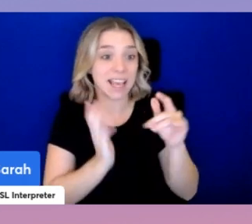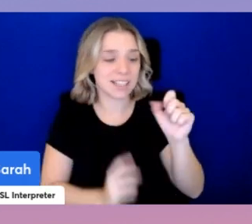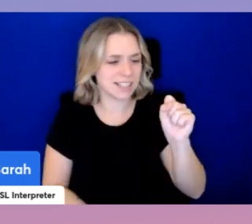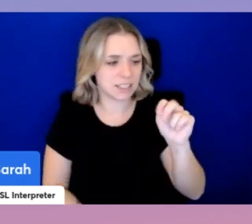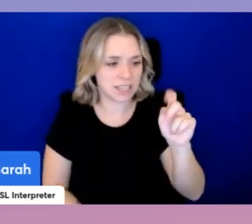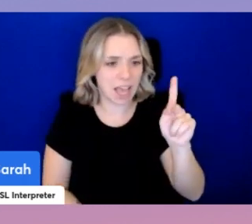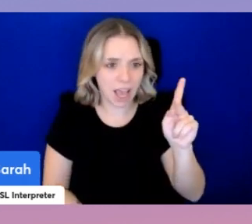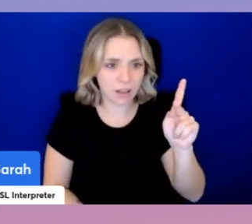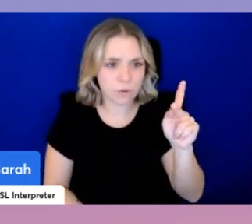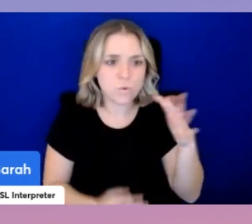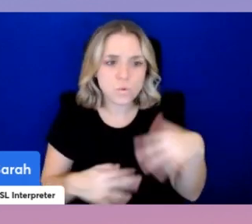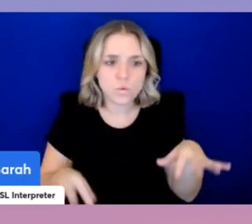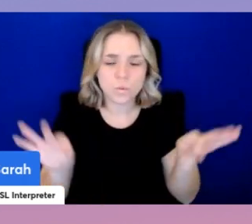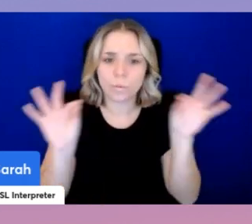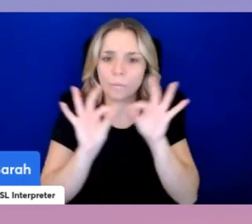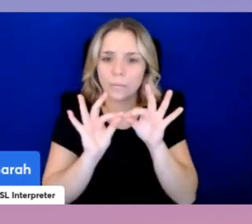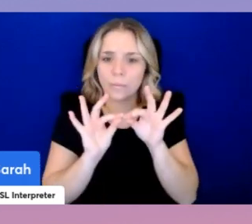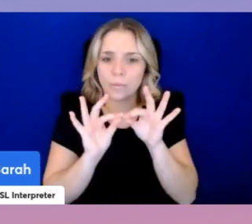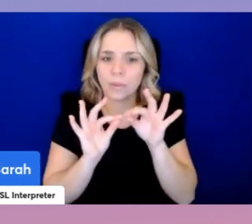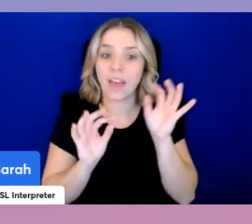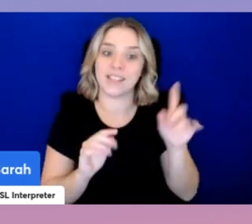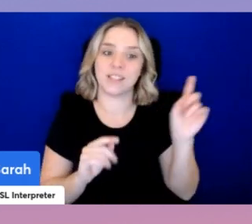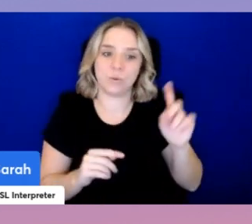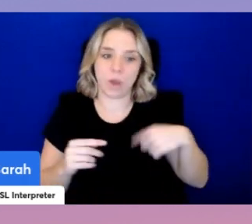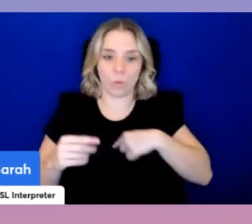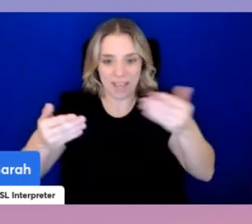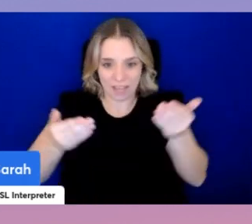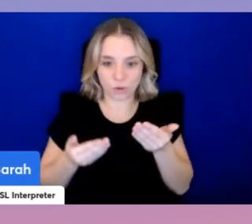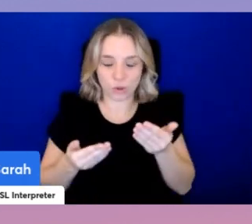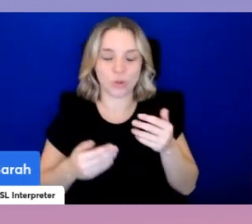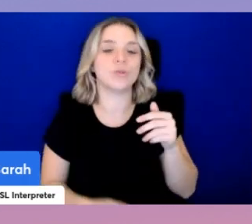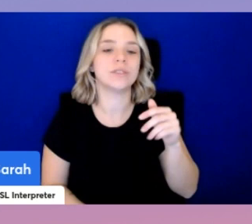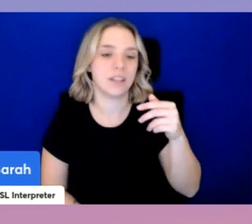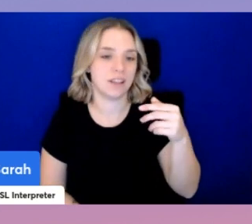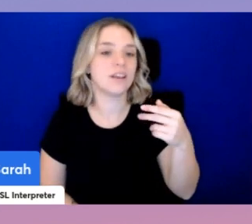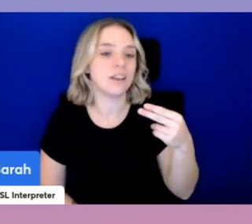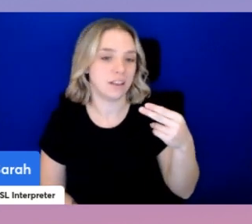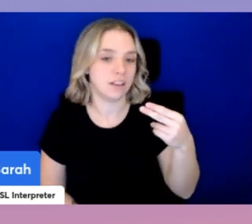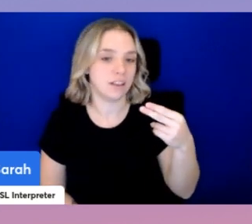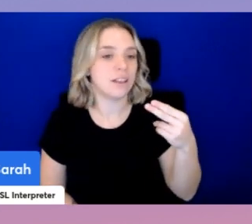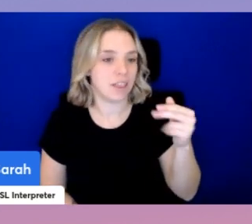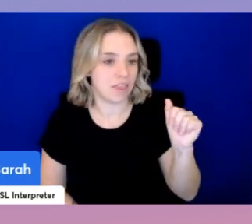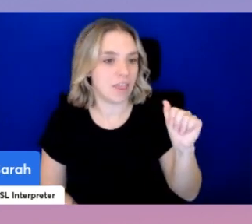this is the beginning we introduce the Hashicorp stack.